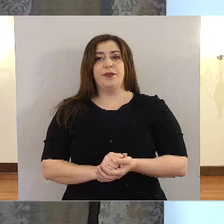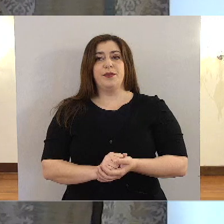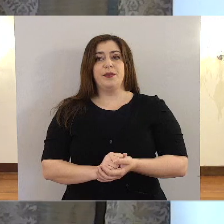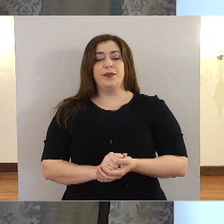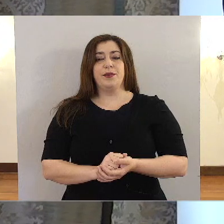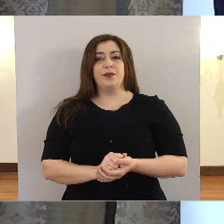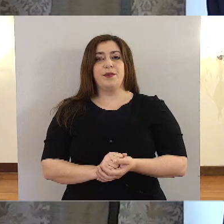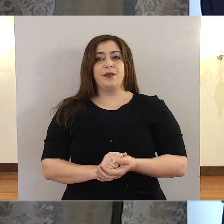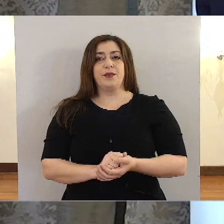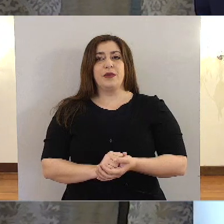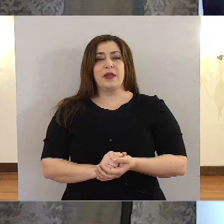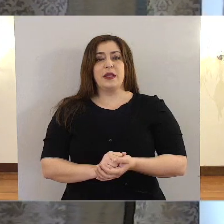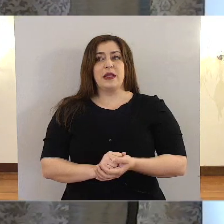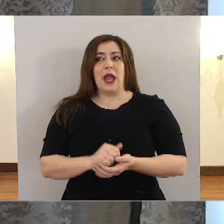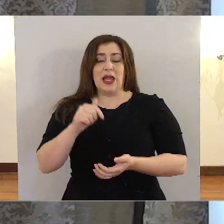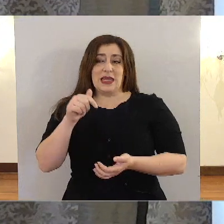important, possibly underappreciated